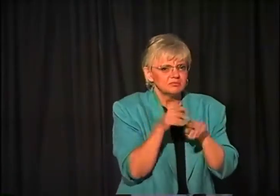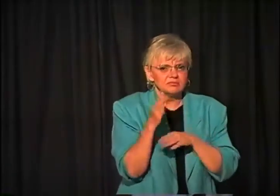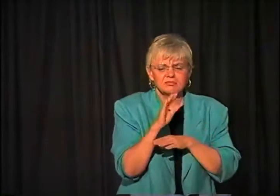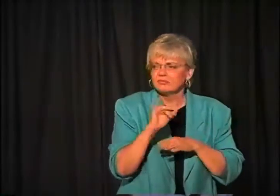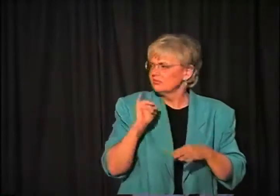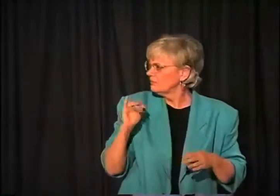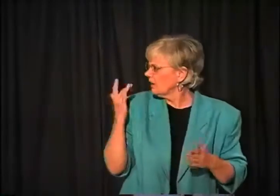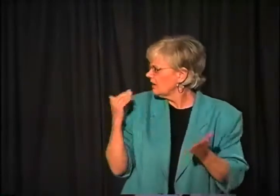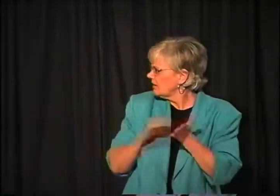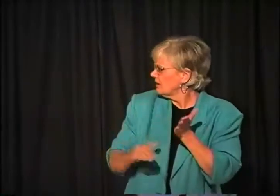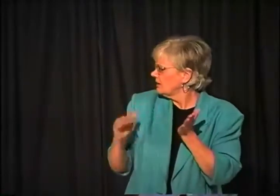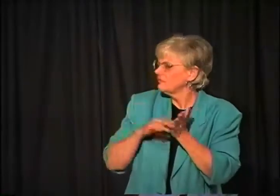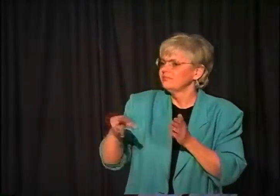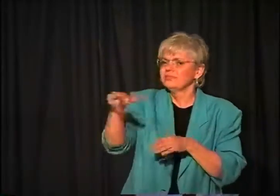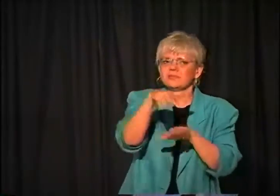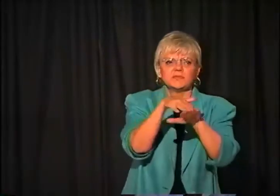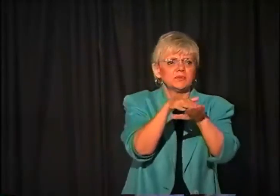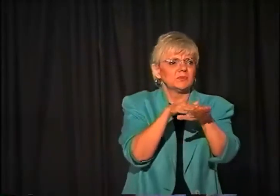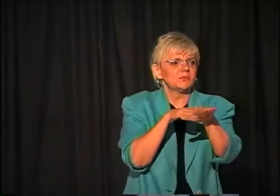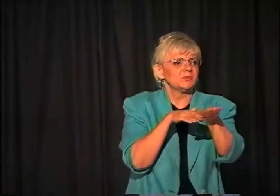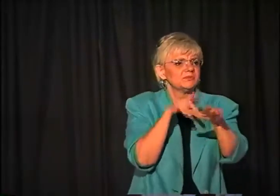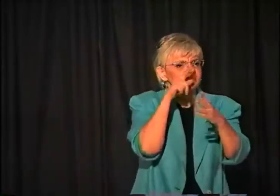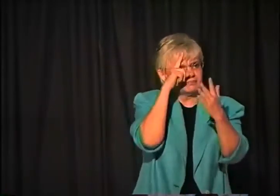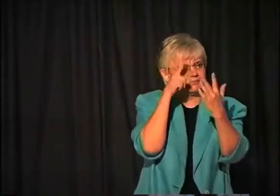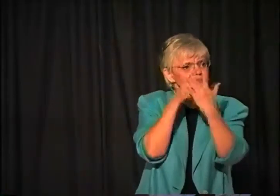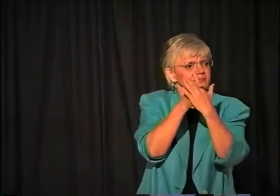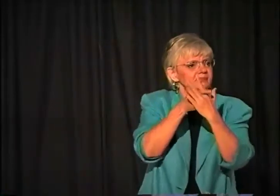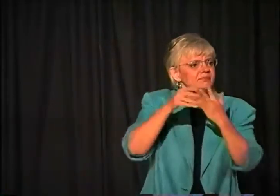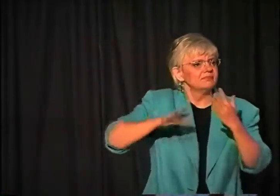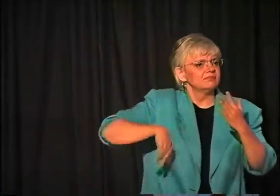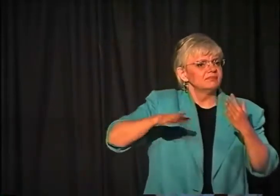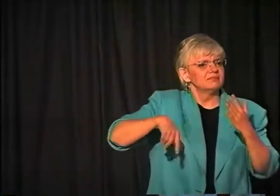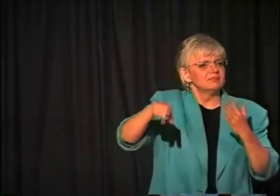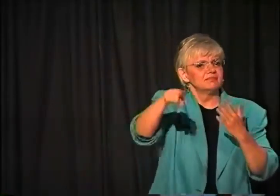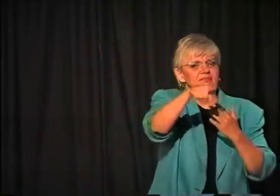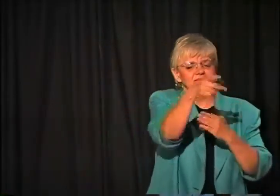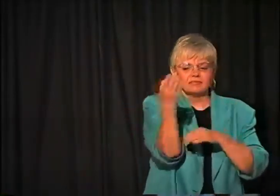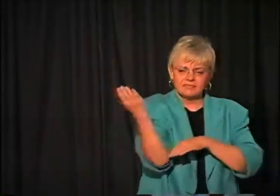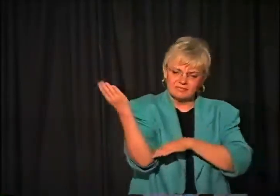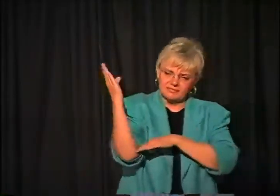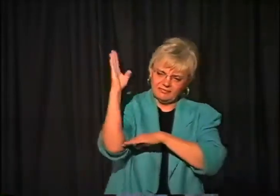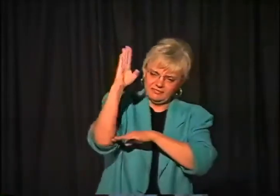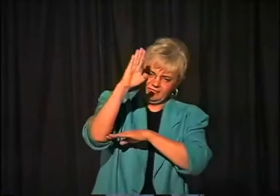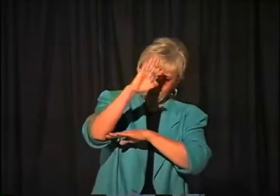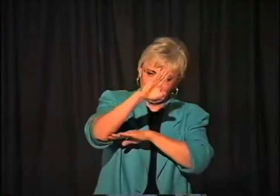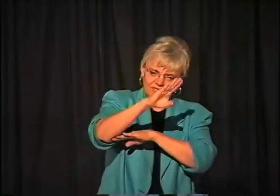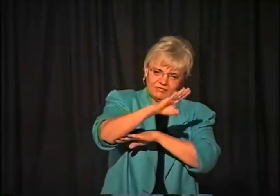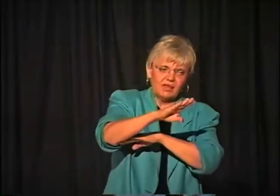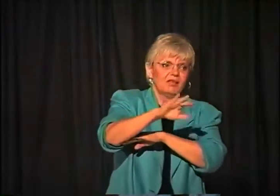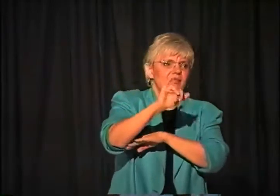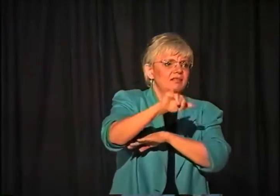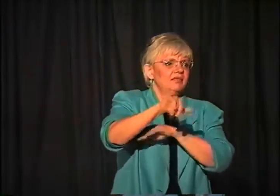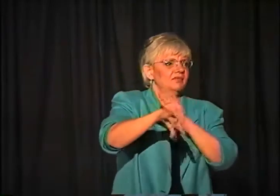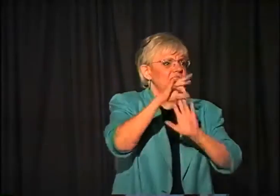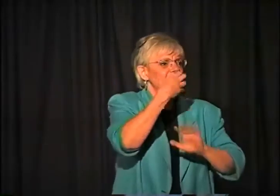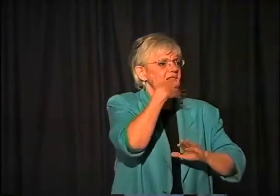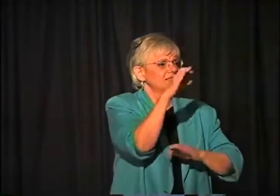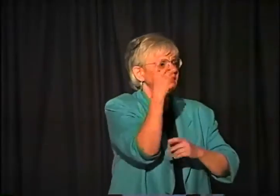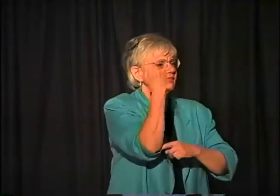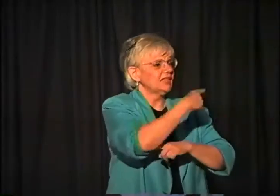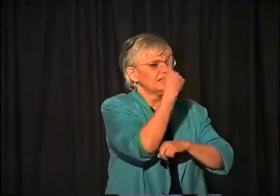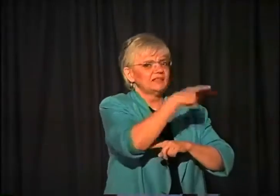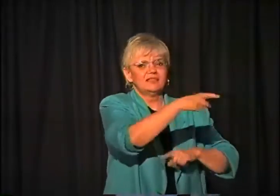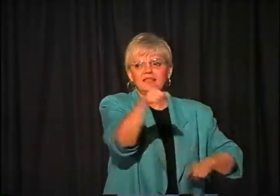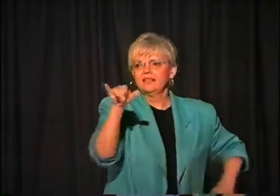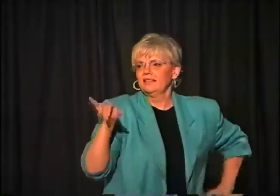on the news and the weather, again and again, all day long? Clearly, you must be slow. You've got to hear this information repeated